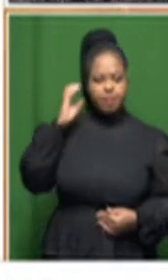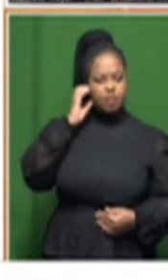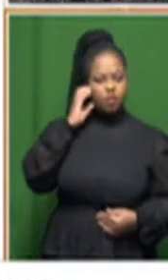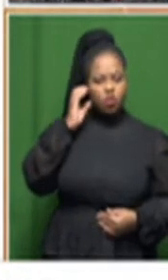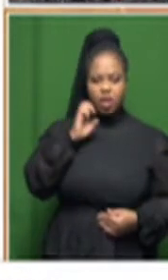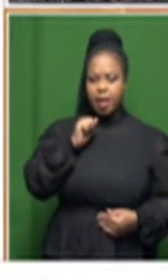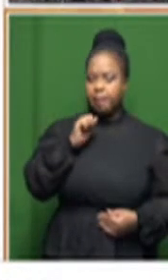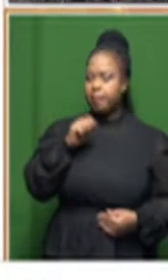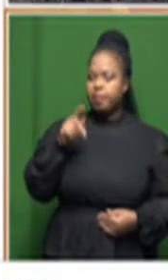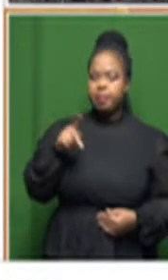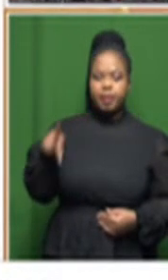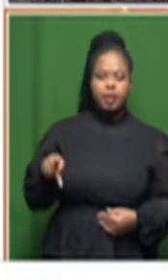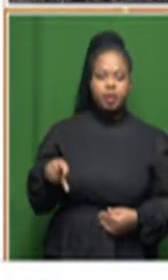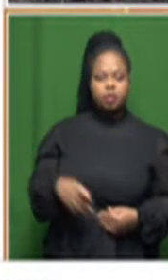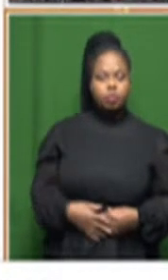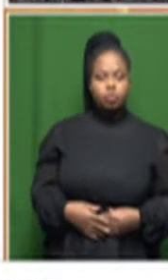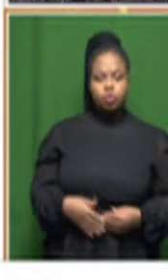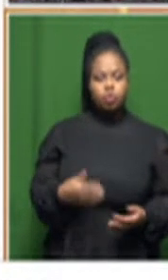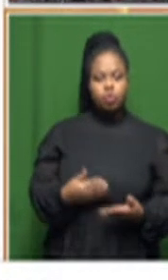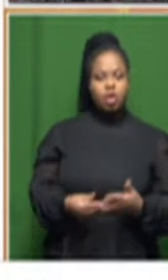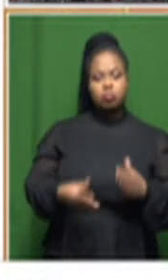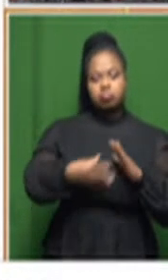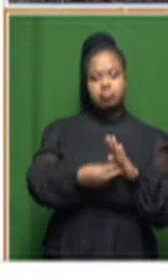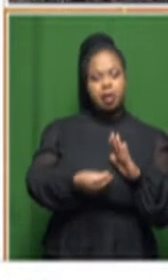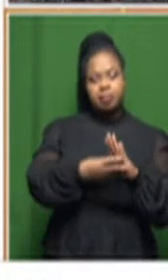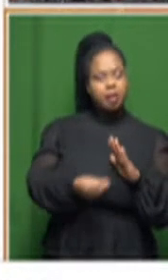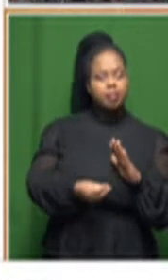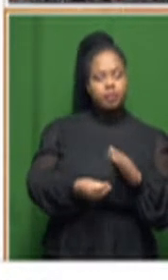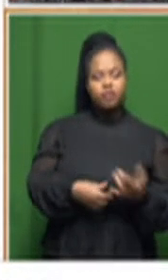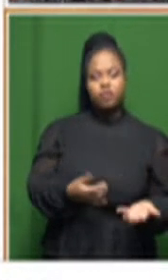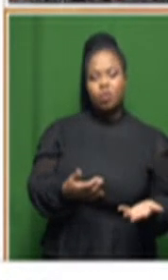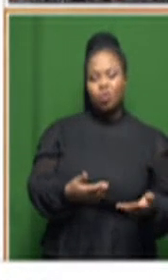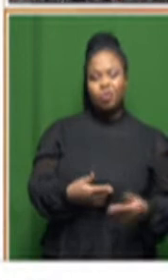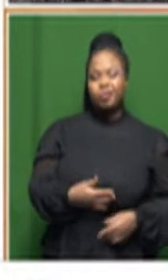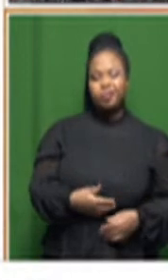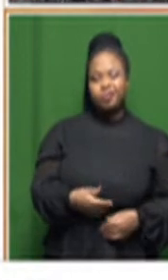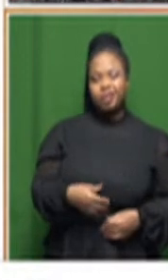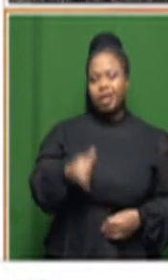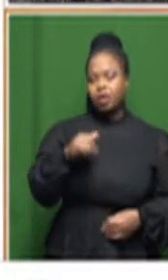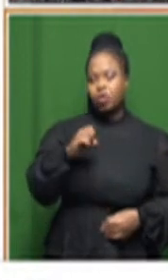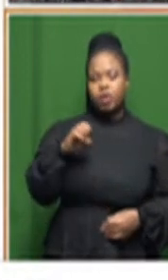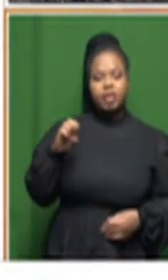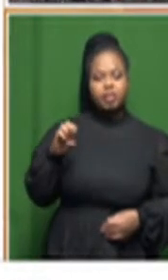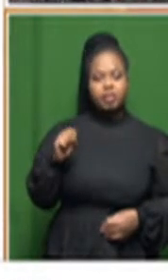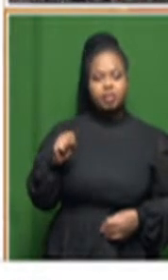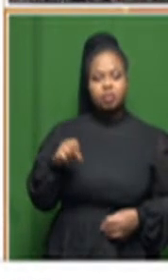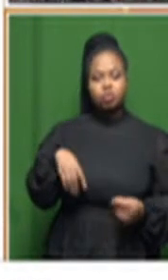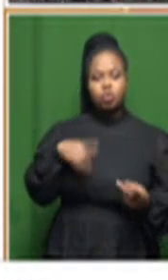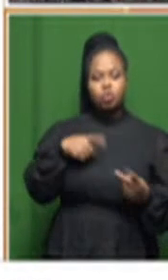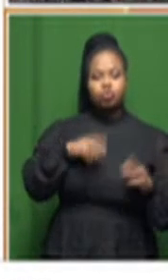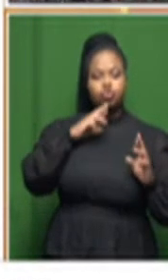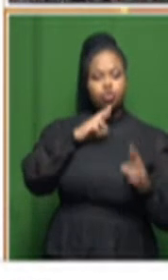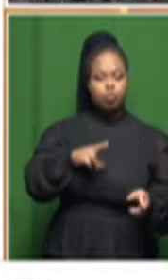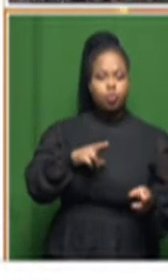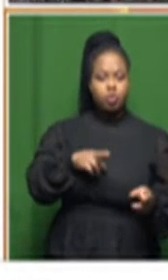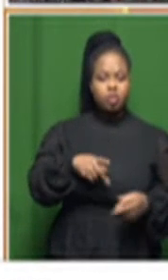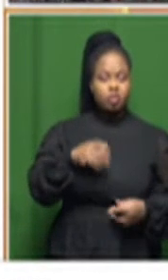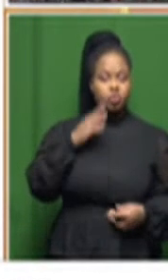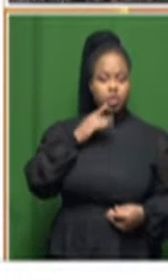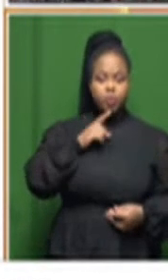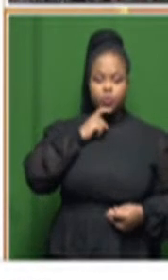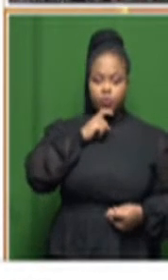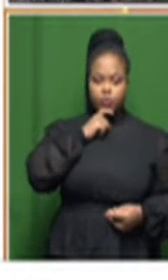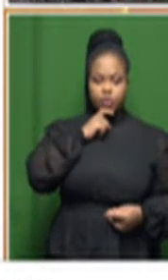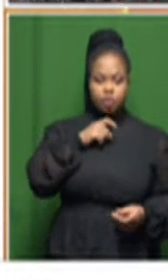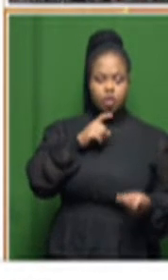application free for download on Android and iOS devices. It's electronic reporting that you can use